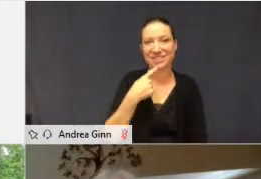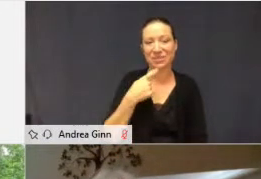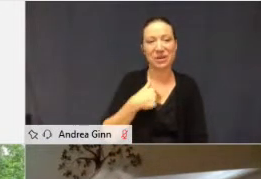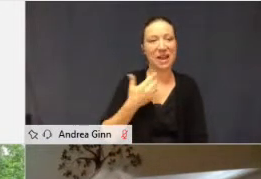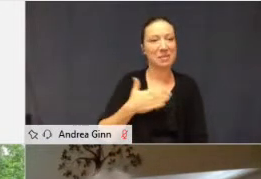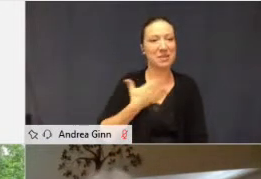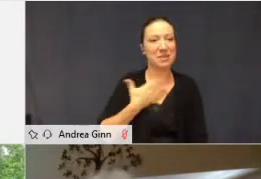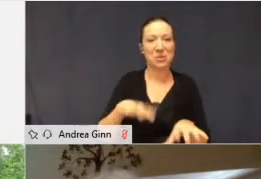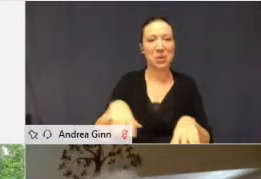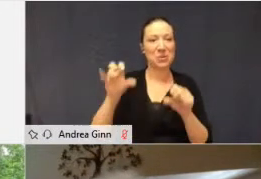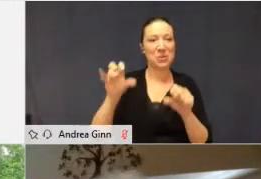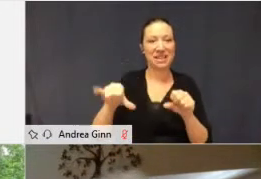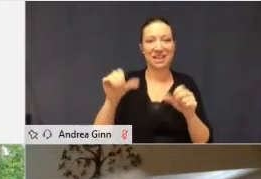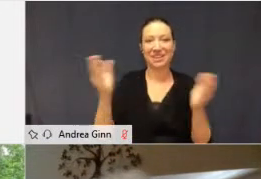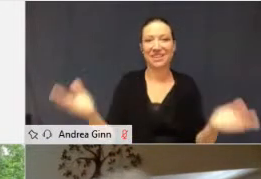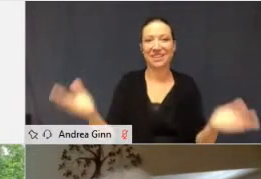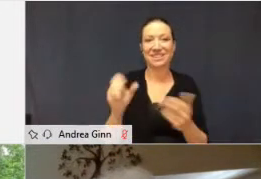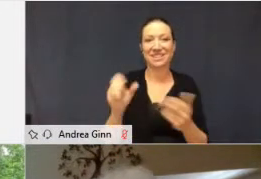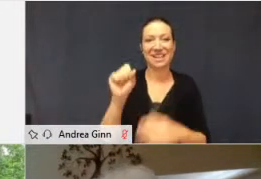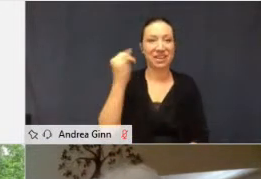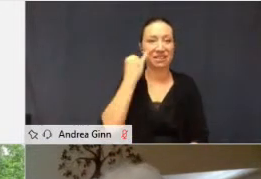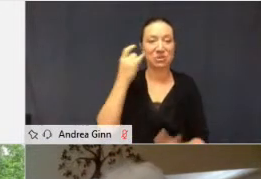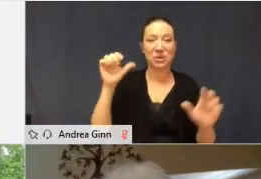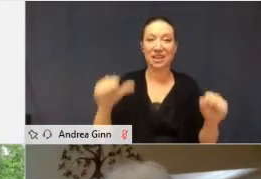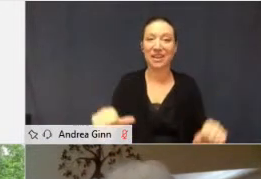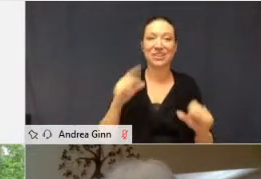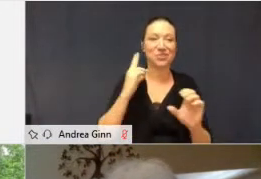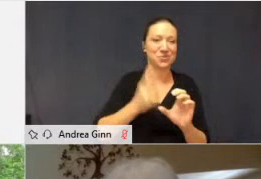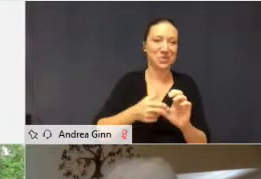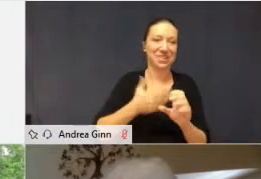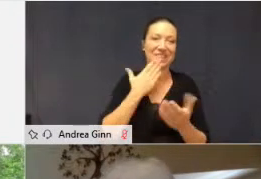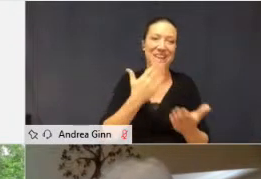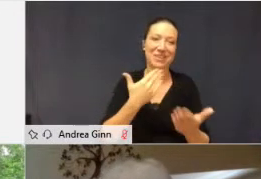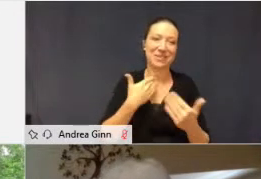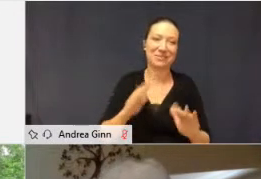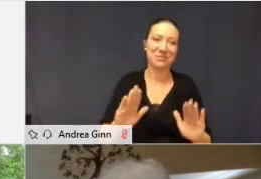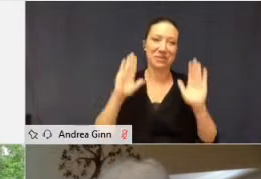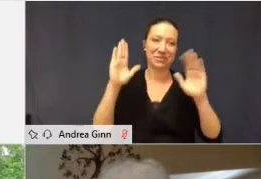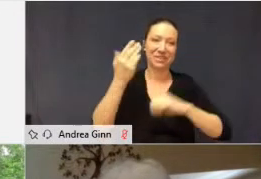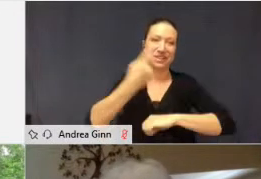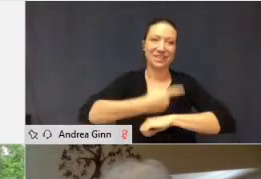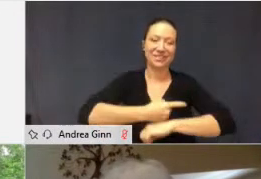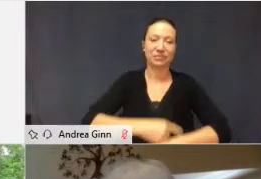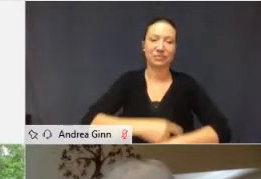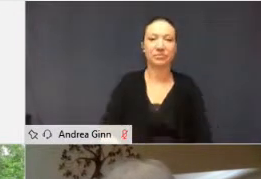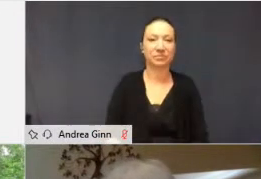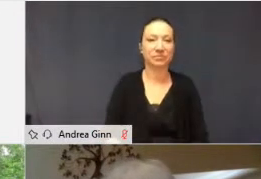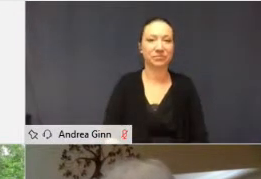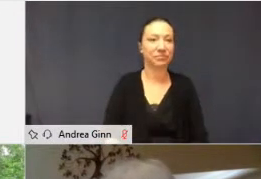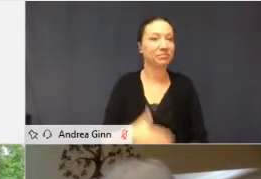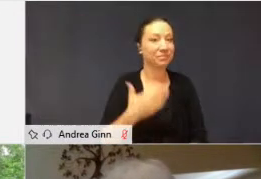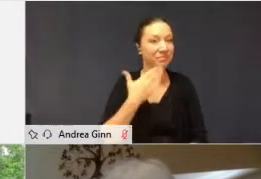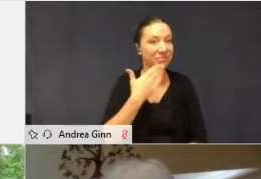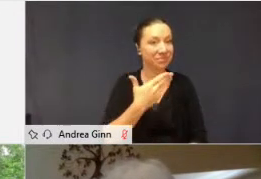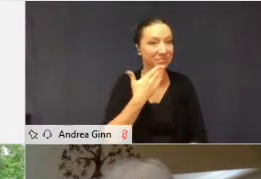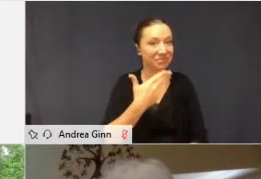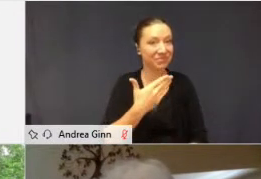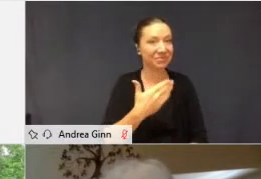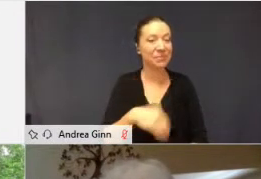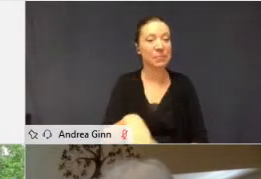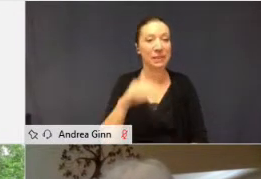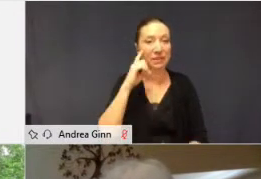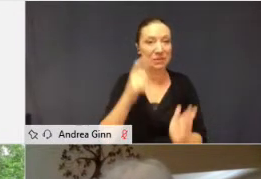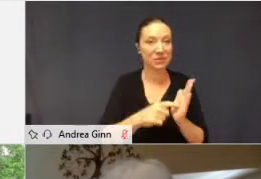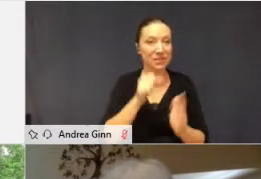Fe. And join us this evening if you can. Thank you. Have a wonderful day. Great, thank you. And I noticed yesterday you were